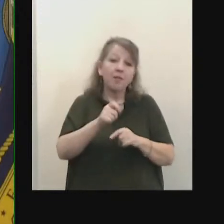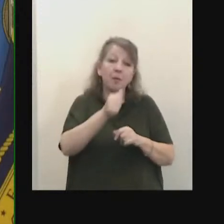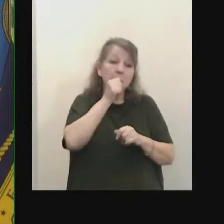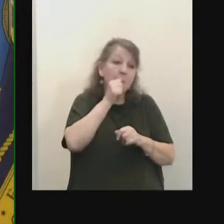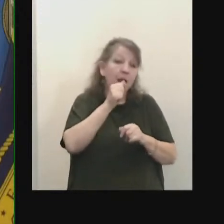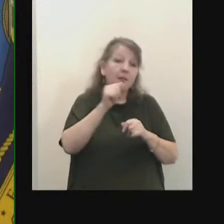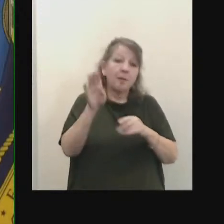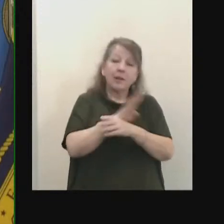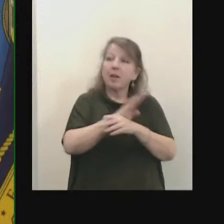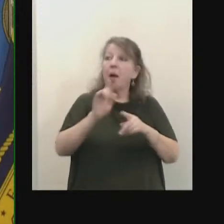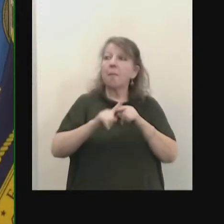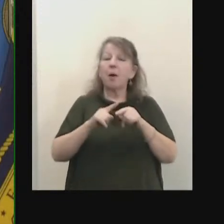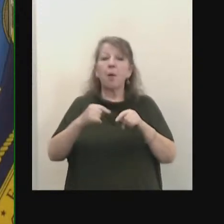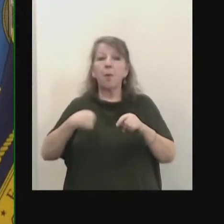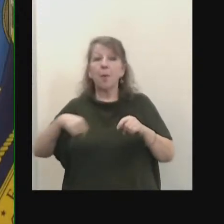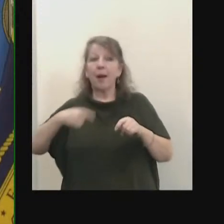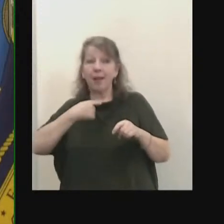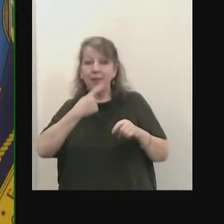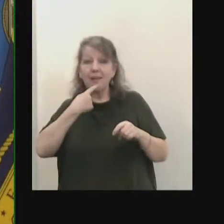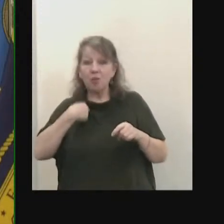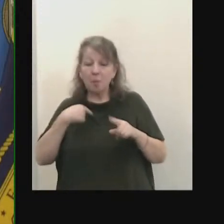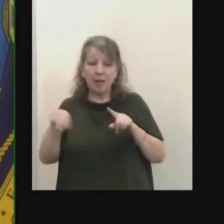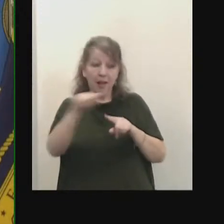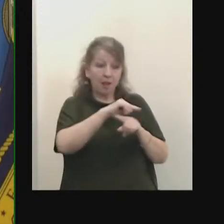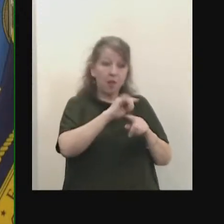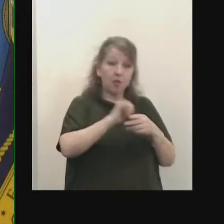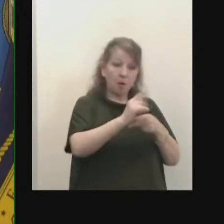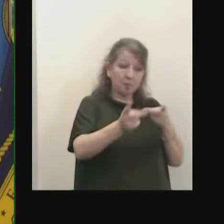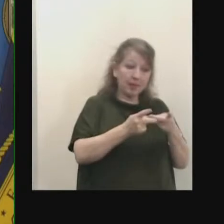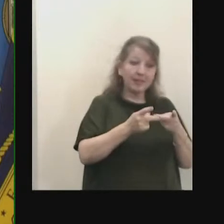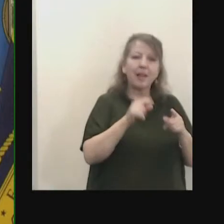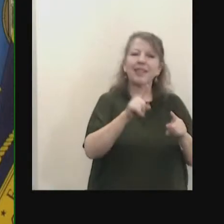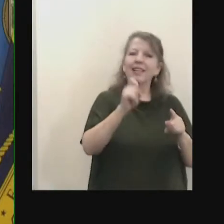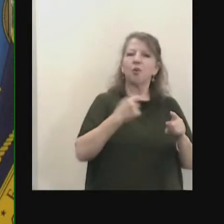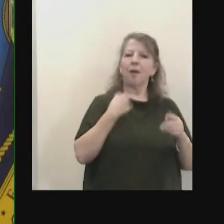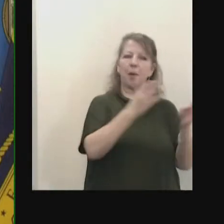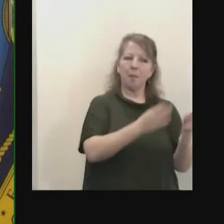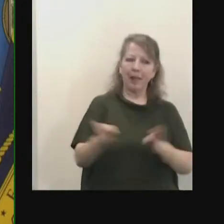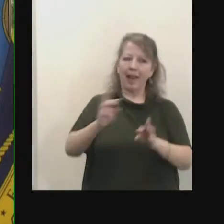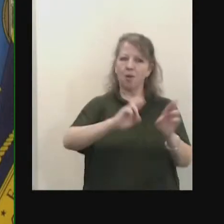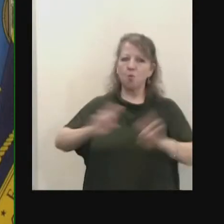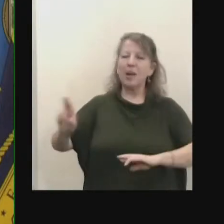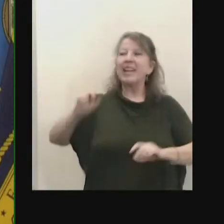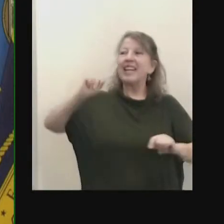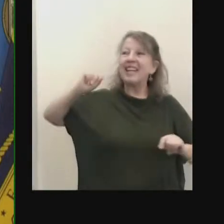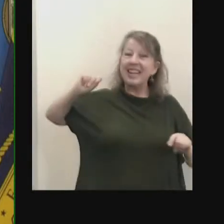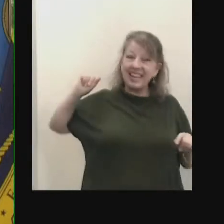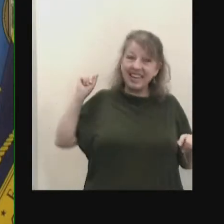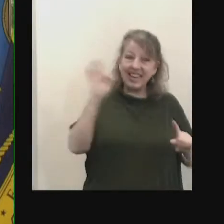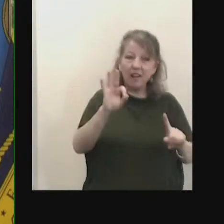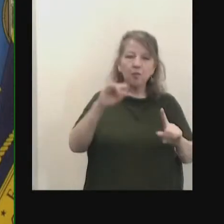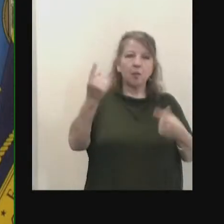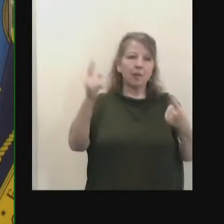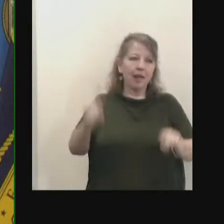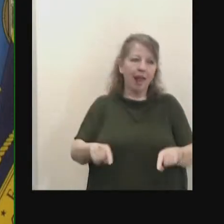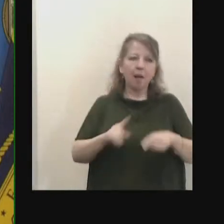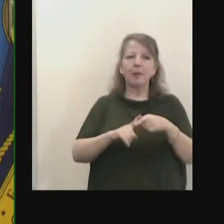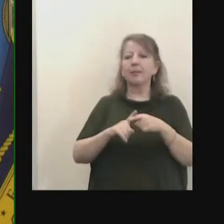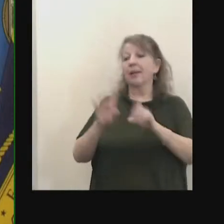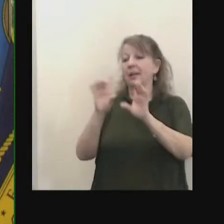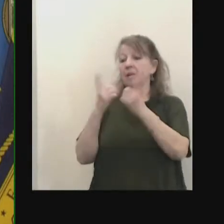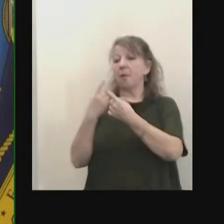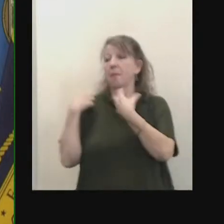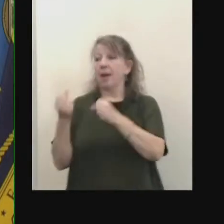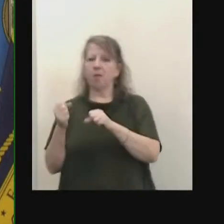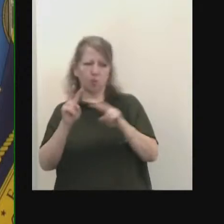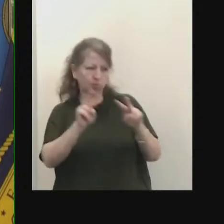those locations that did that, they have to have a plan. They have to be subject to plan to looked at by the Department of Health. You do not have to send it